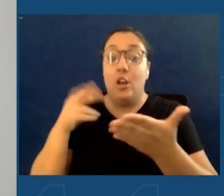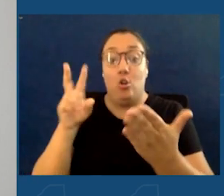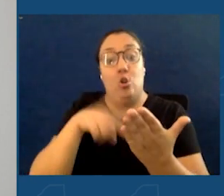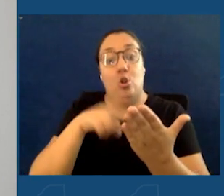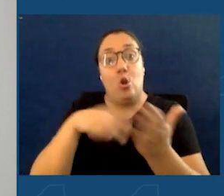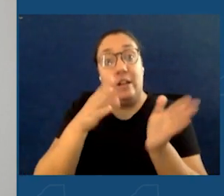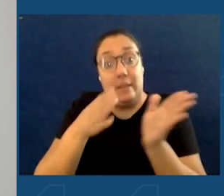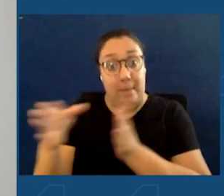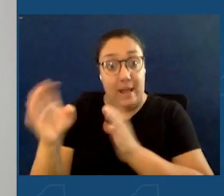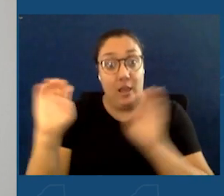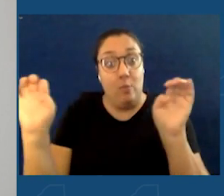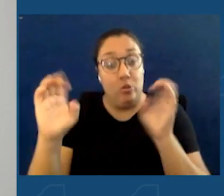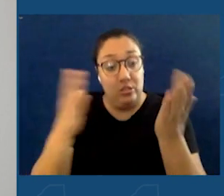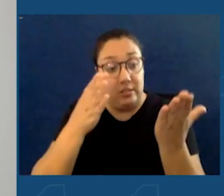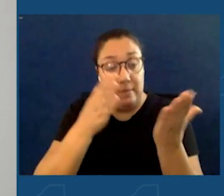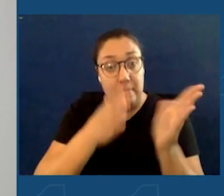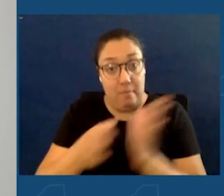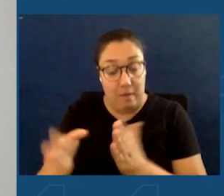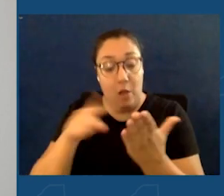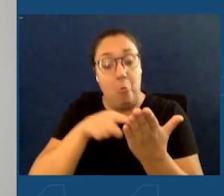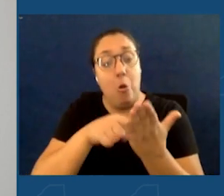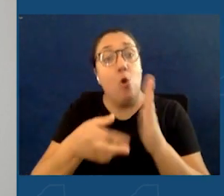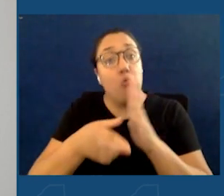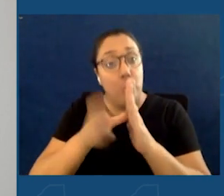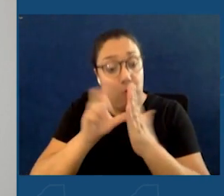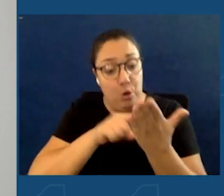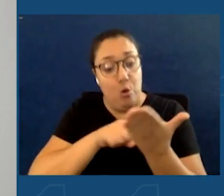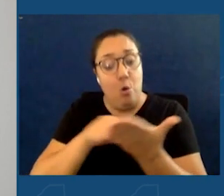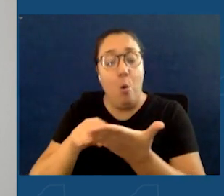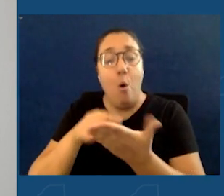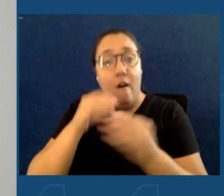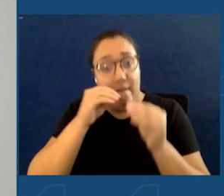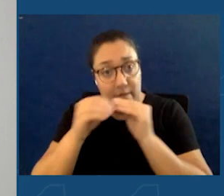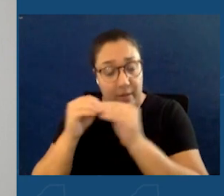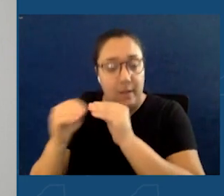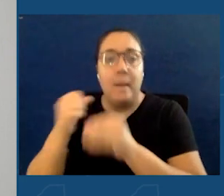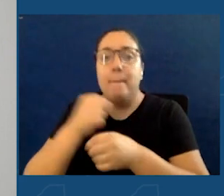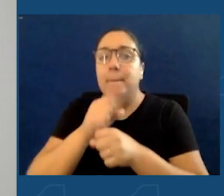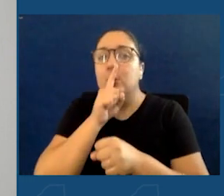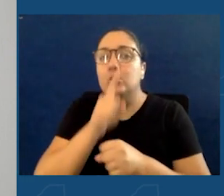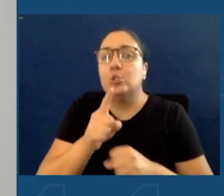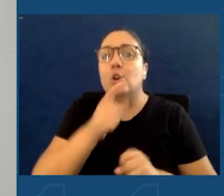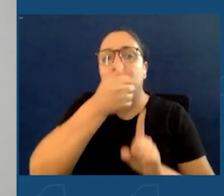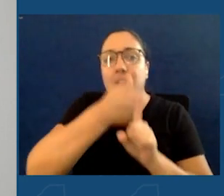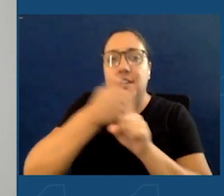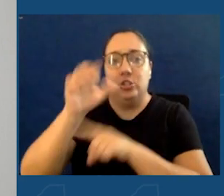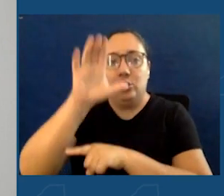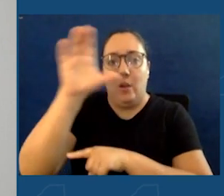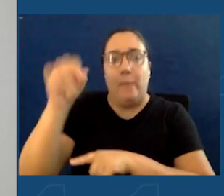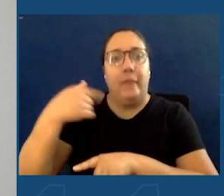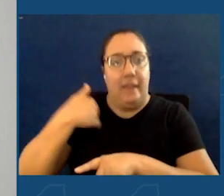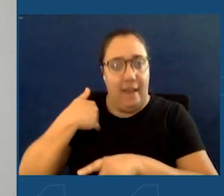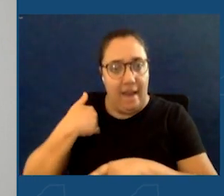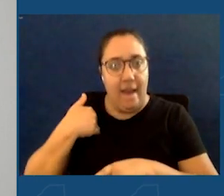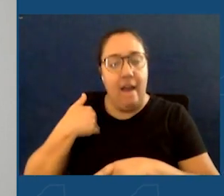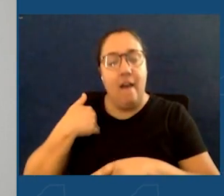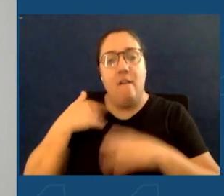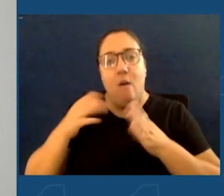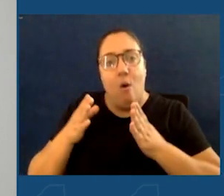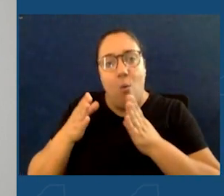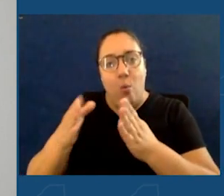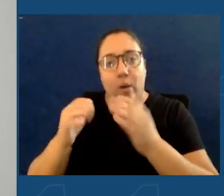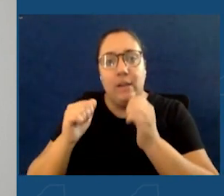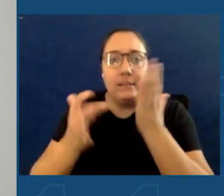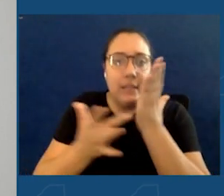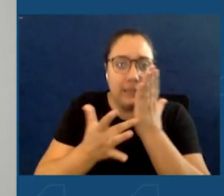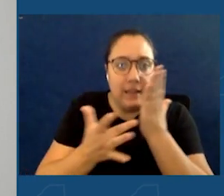emergency plans to make sure that all of our utilities have appropriate mitigation and strategies and technology and